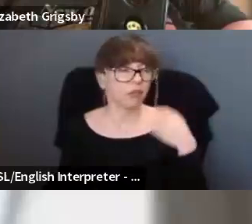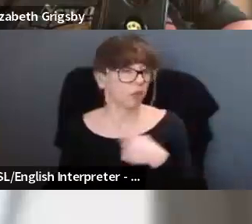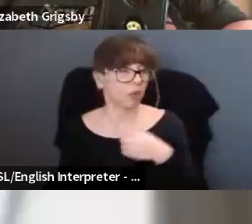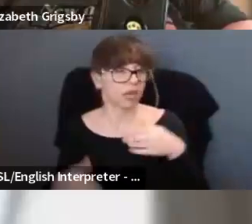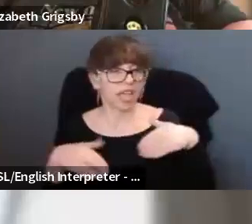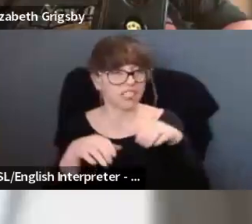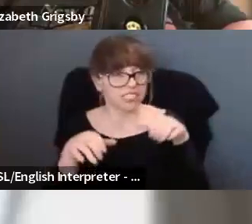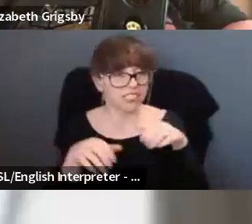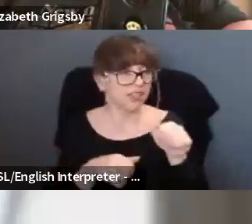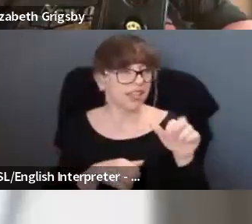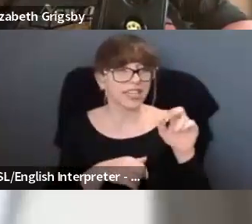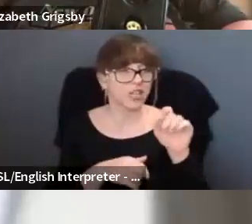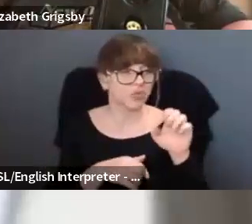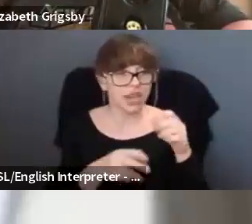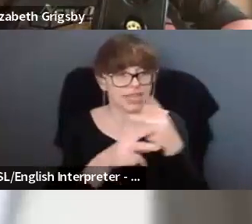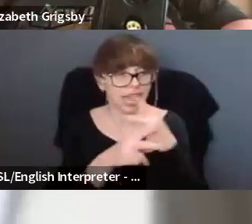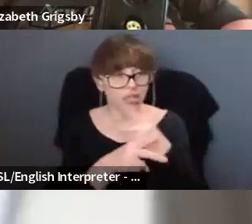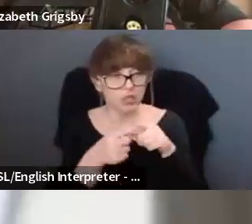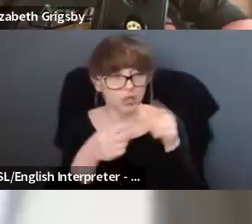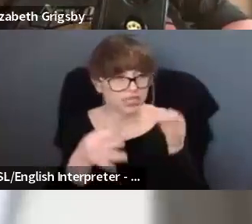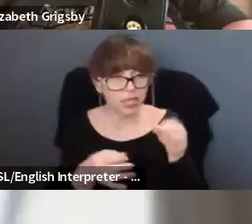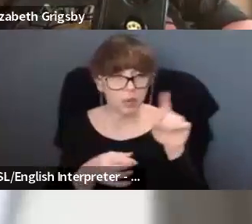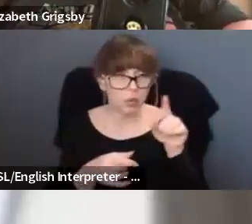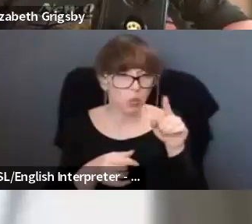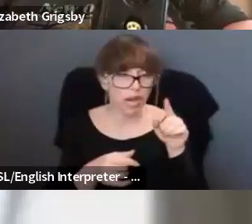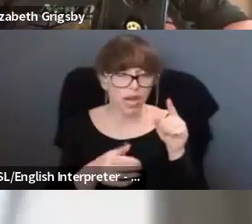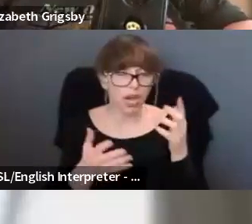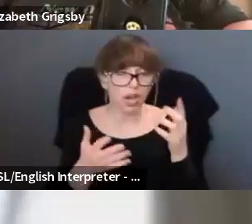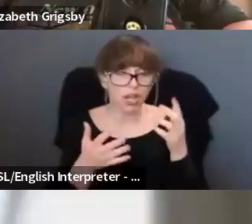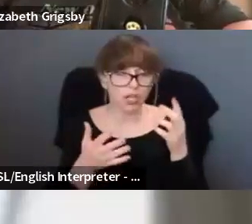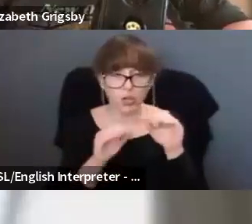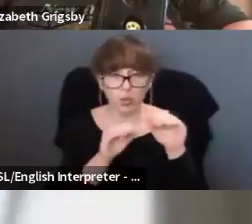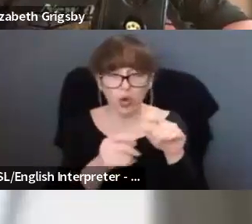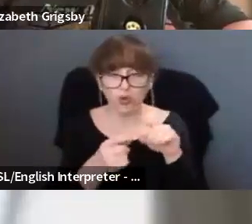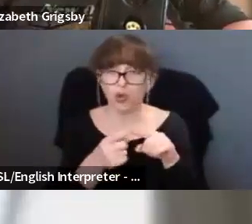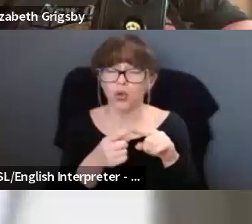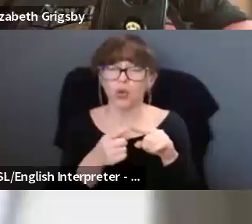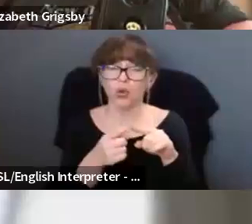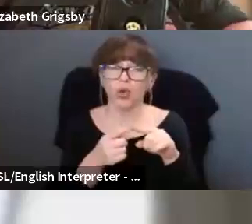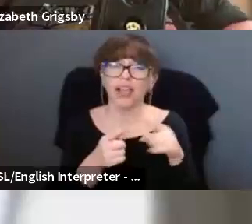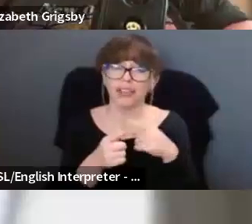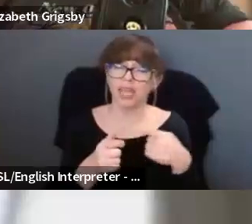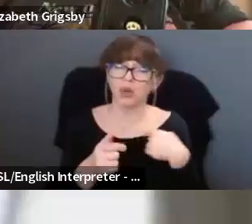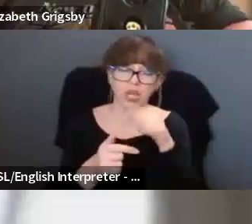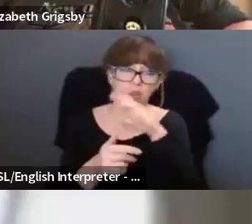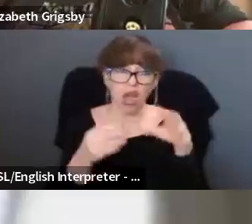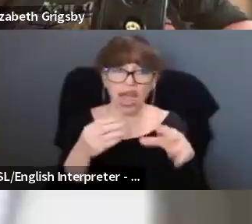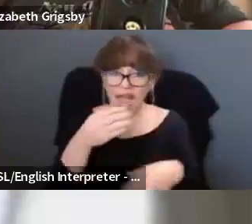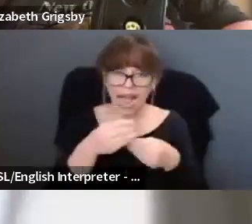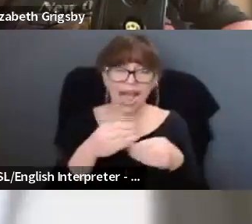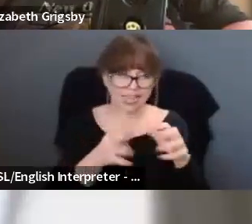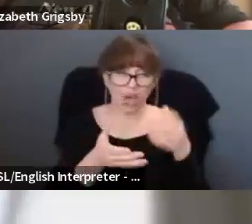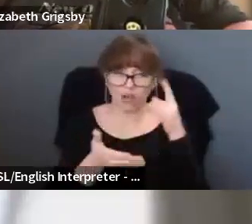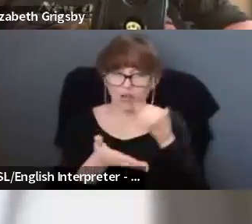like rate calculations to determine where you're going to go to, then we have those ones kind of categorized as well. Like we've got a separate group